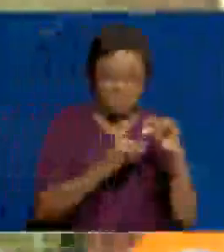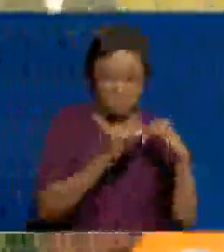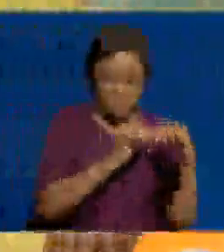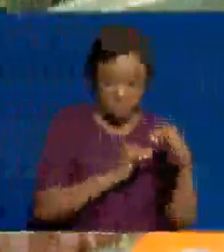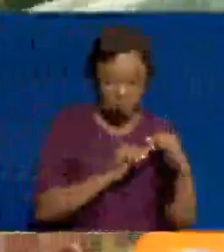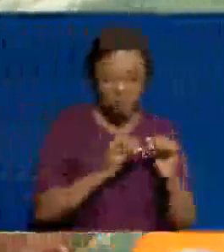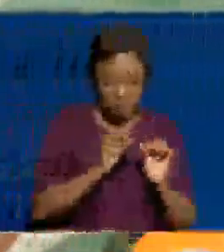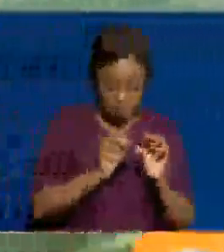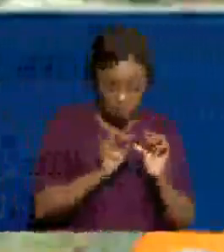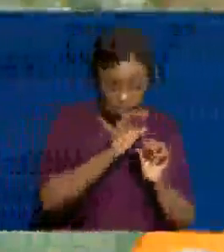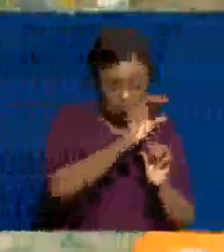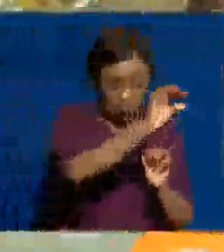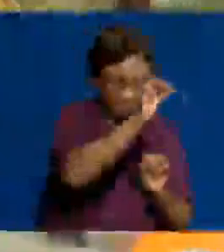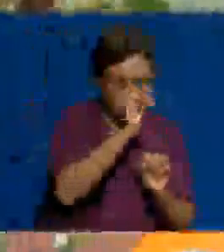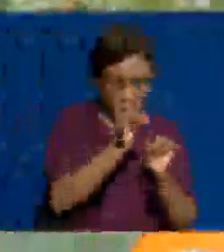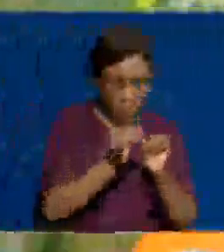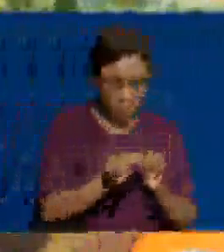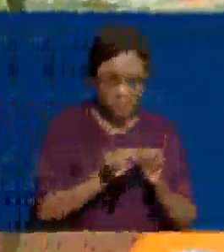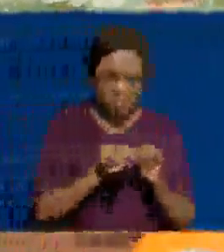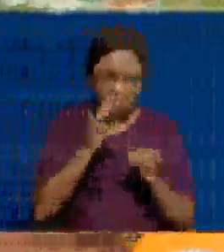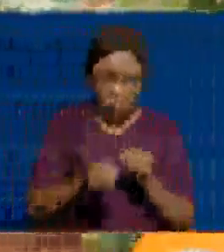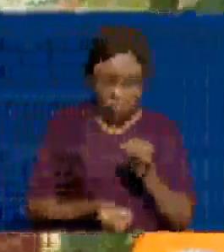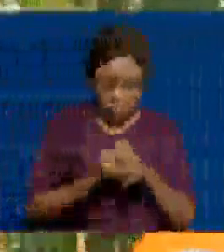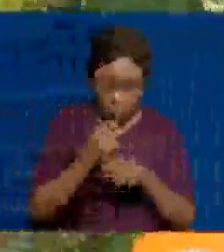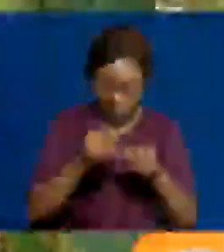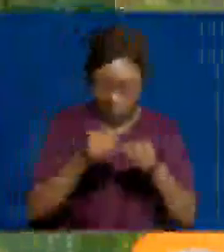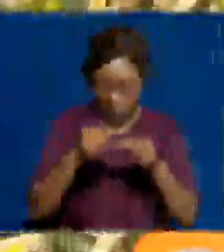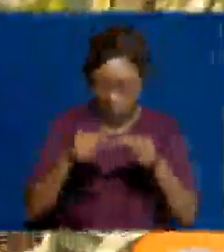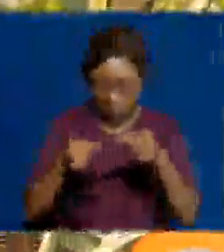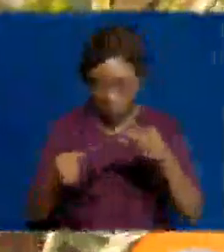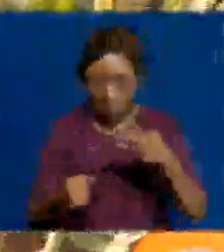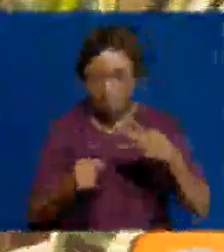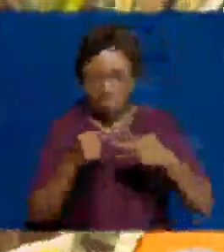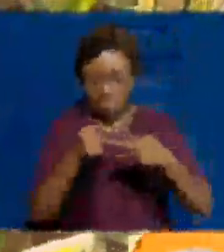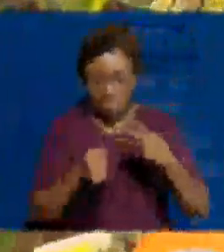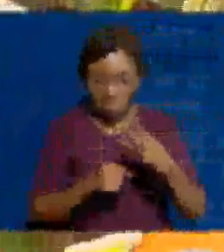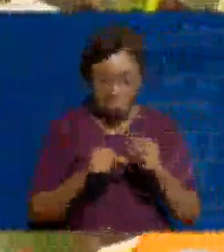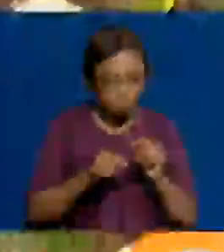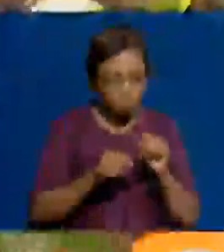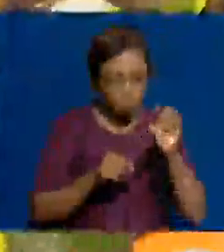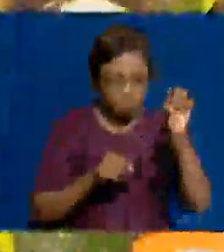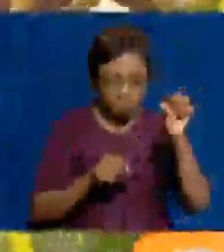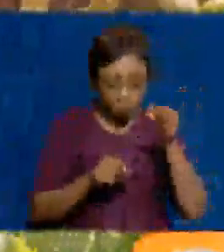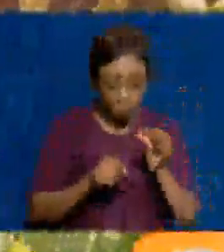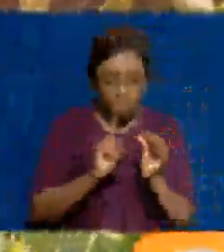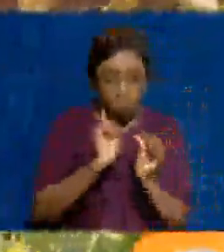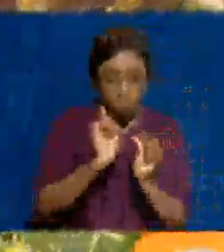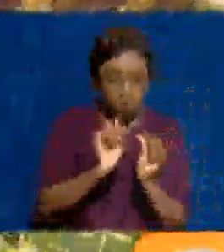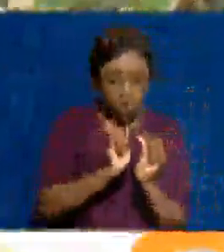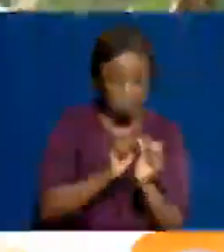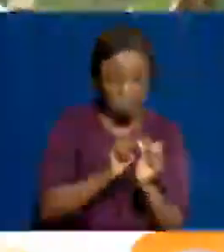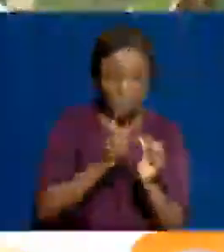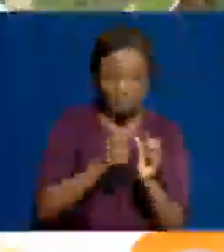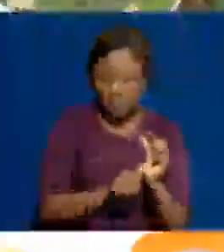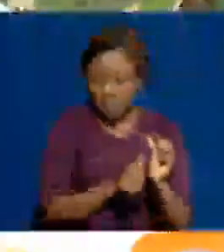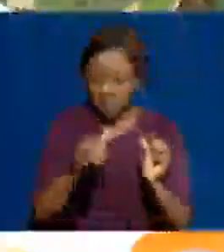again to form a hybrid, a three-way. So we take the single cross and we actually cross it to